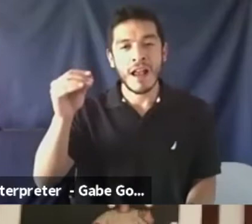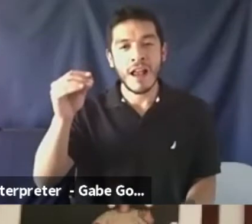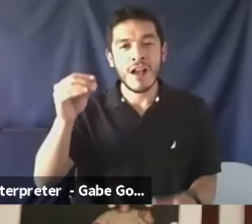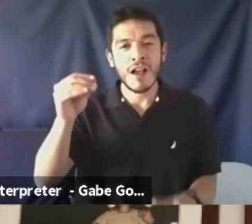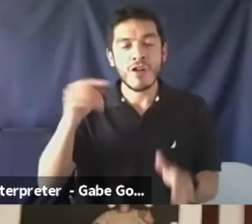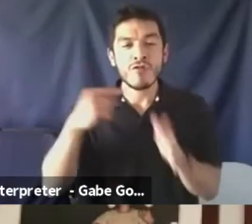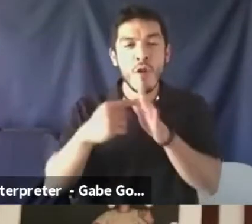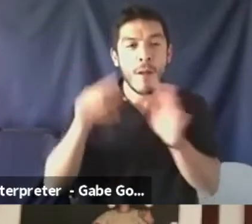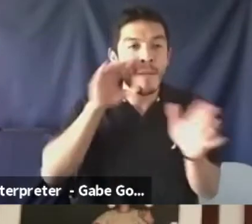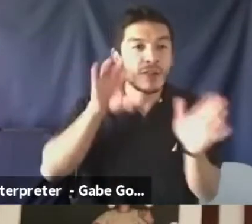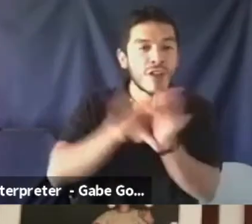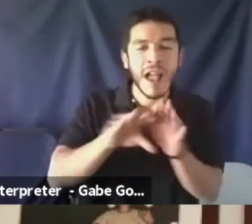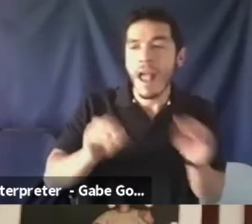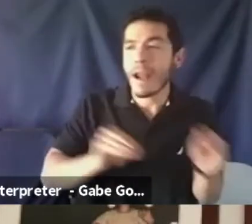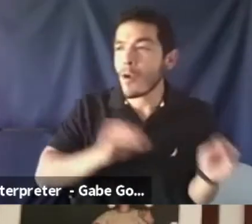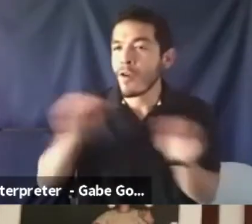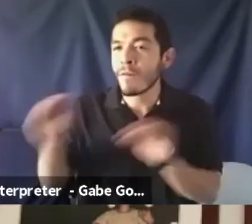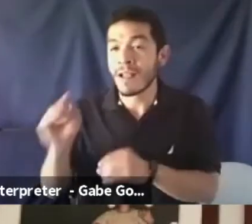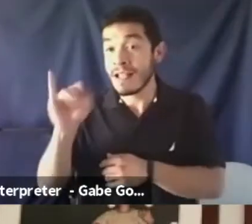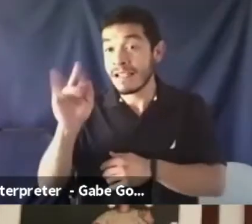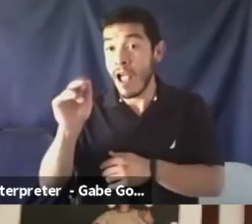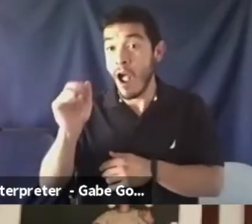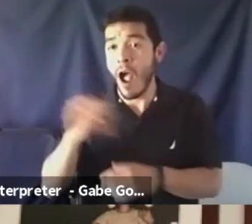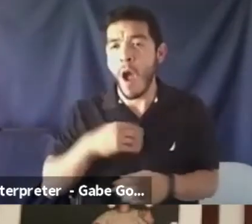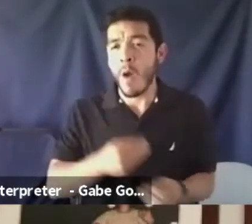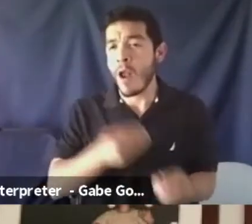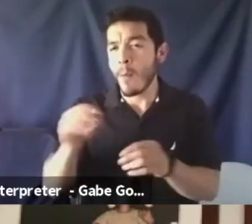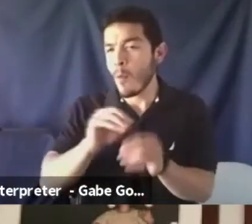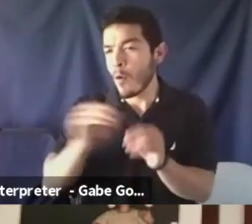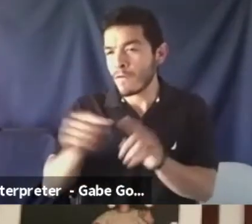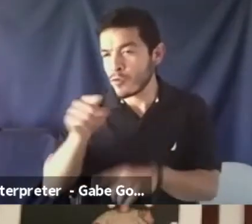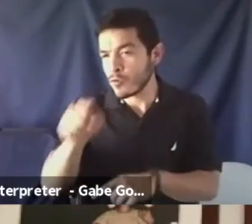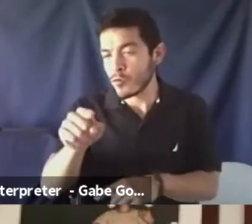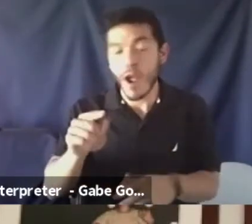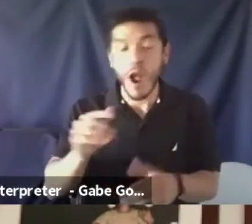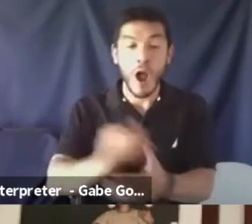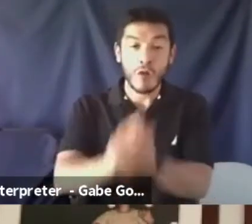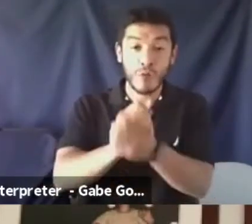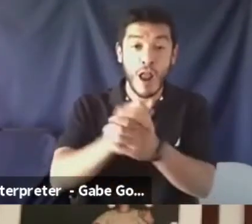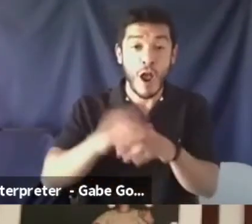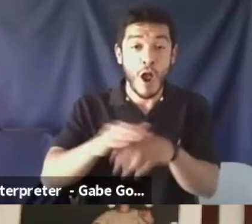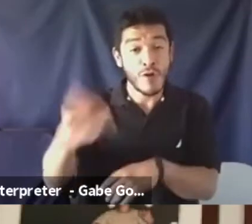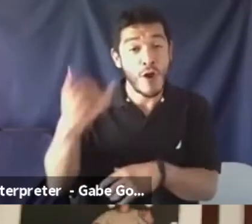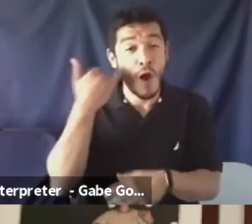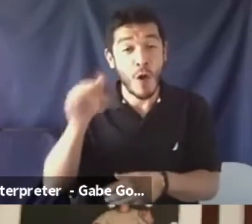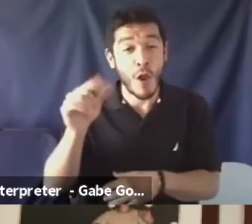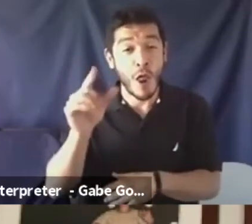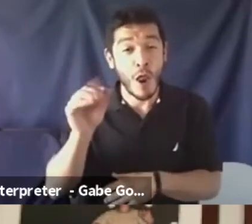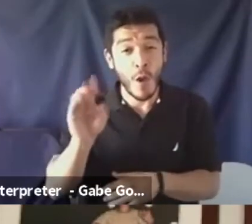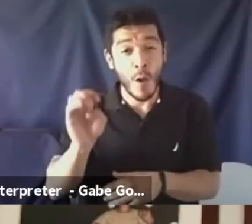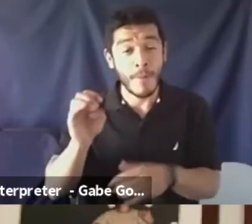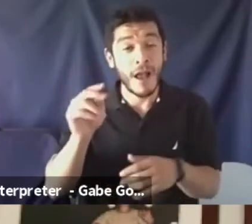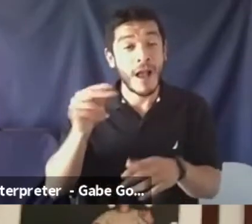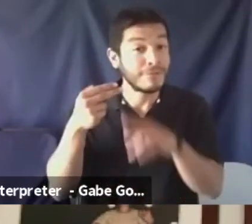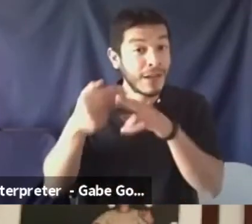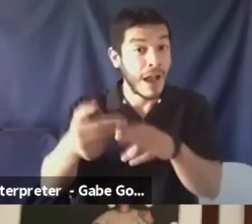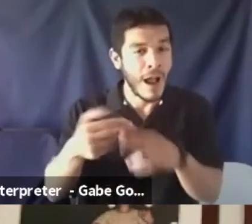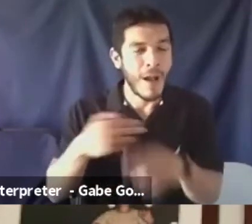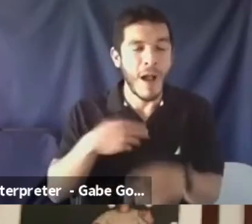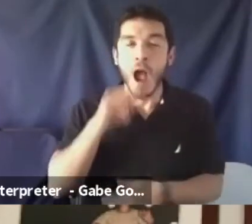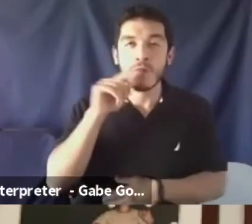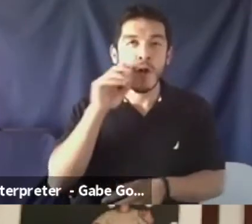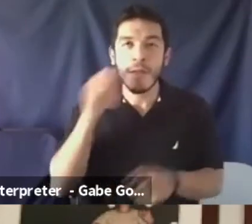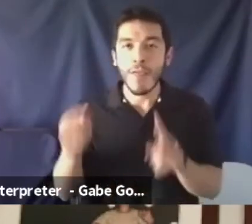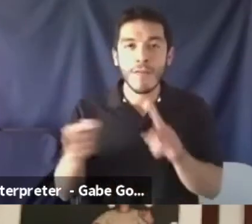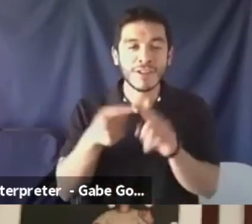you. Congratulations on your Golden Globe nom. I know it will be the first of many that you receive.